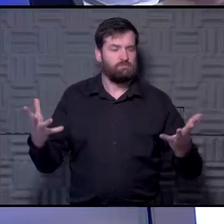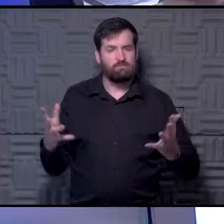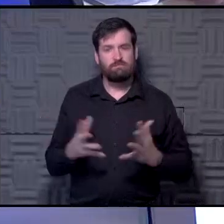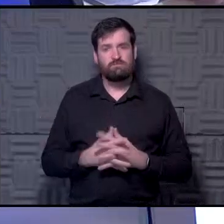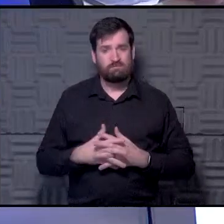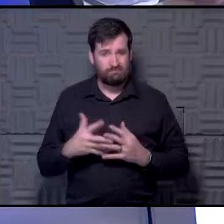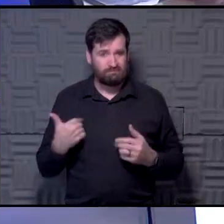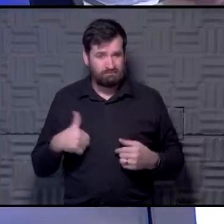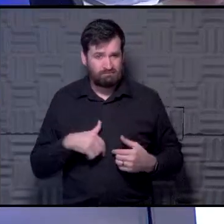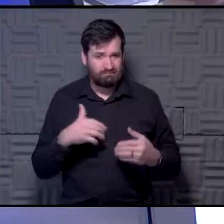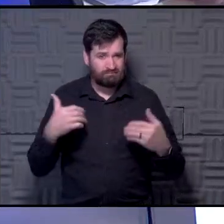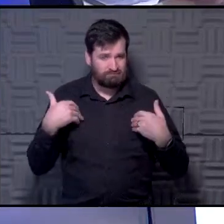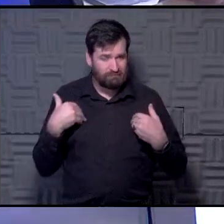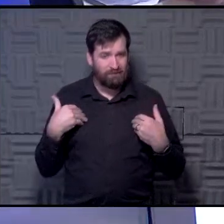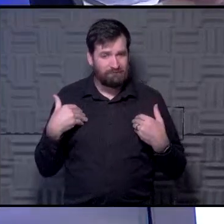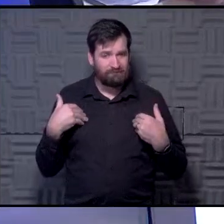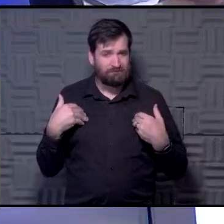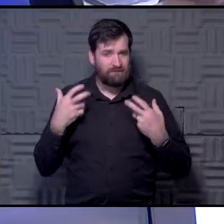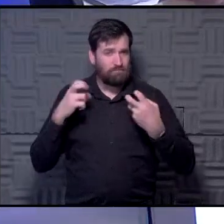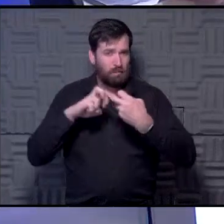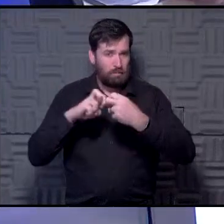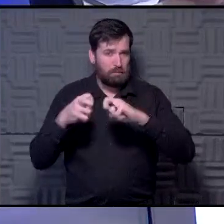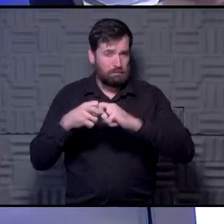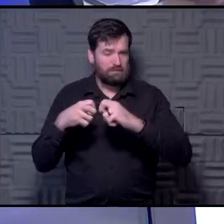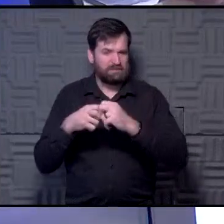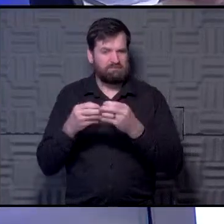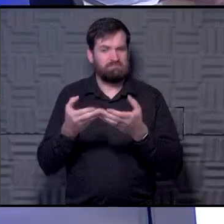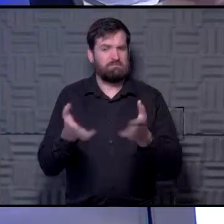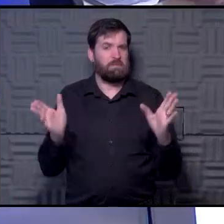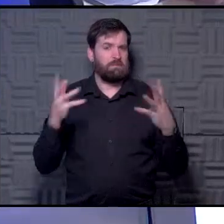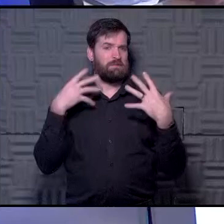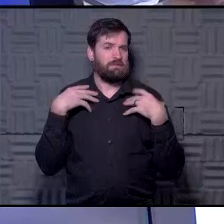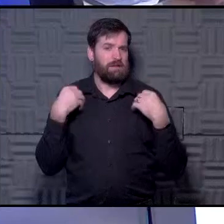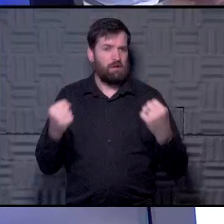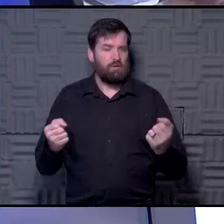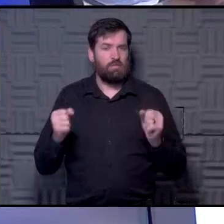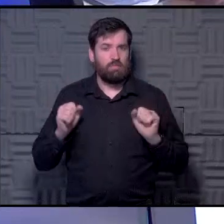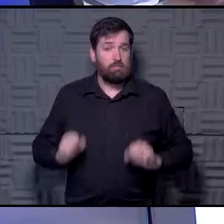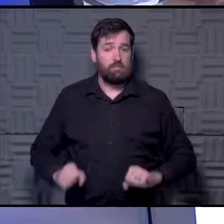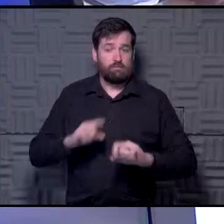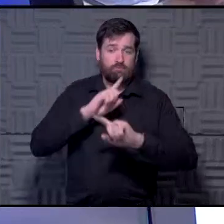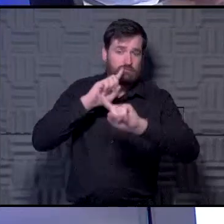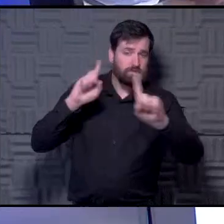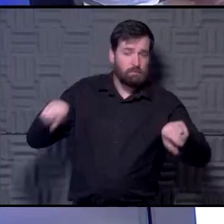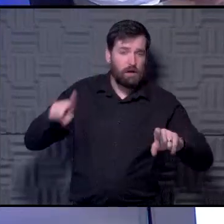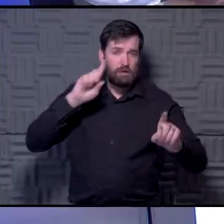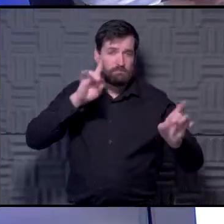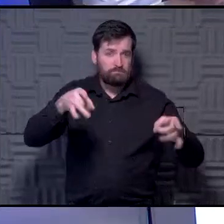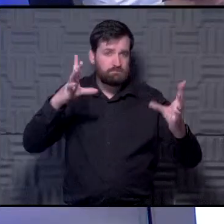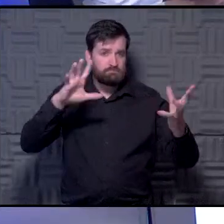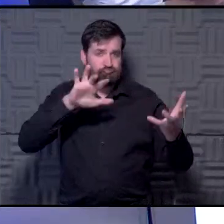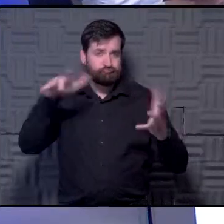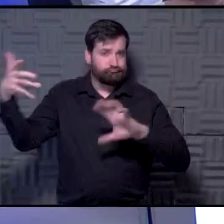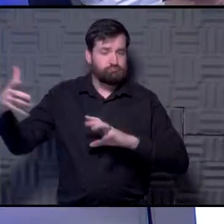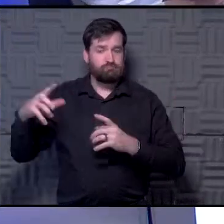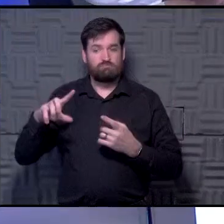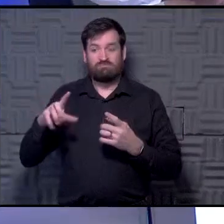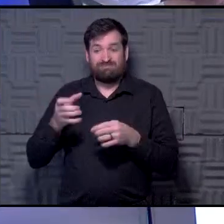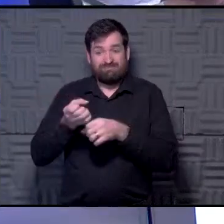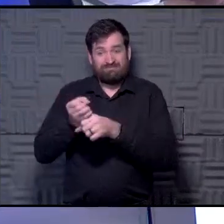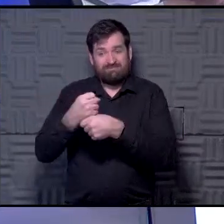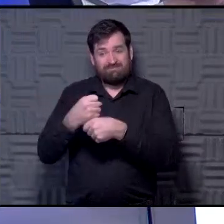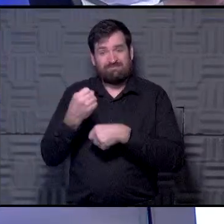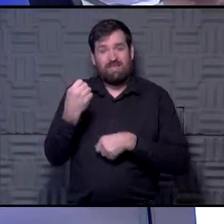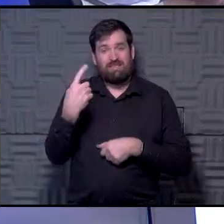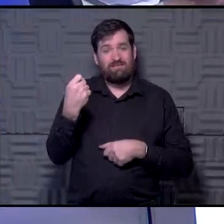We have some problems with public health measures and our ability to respond to a public health crisis when we've produced 11.5